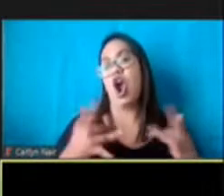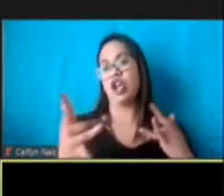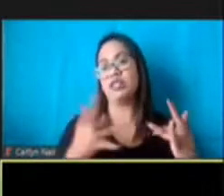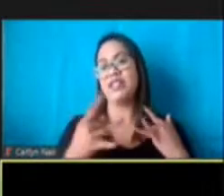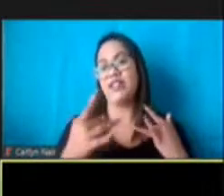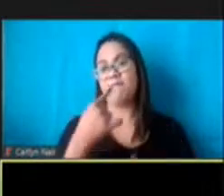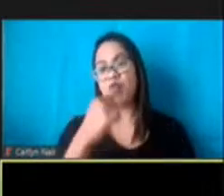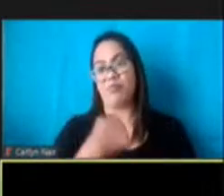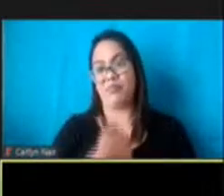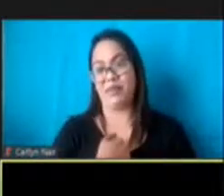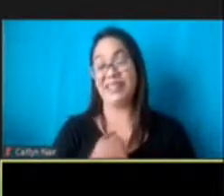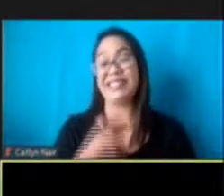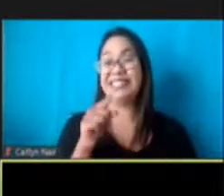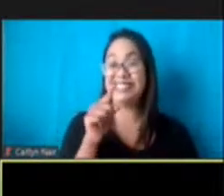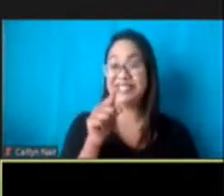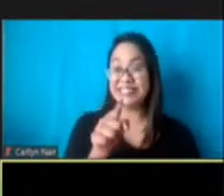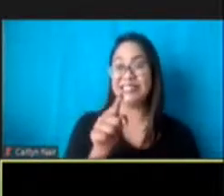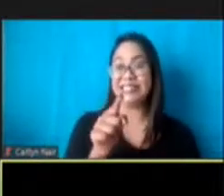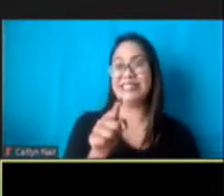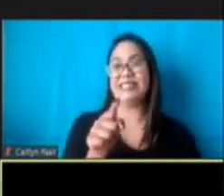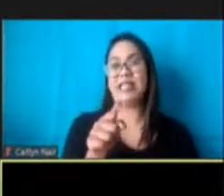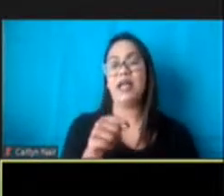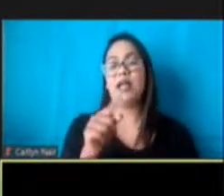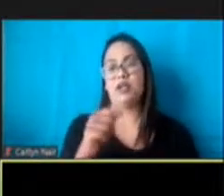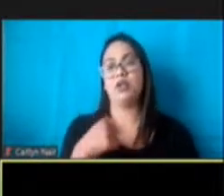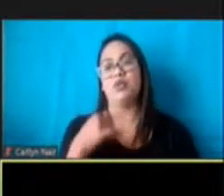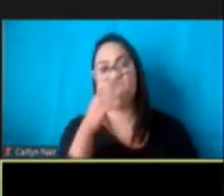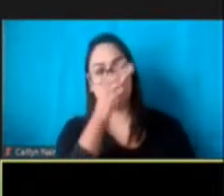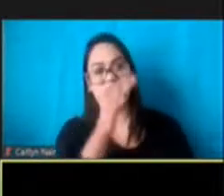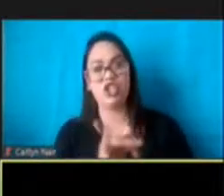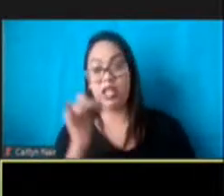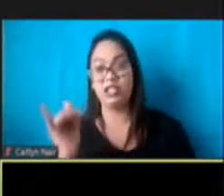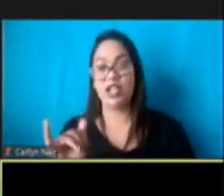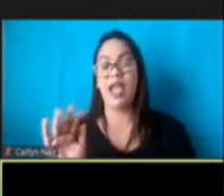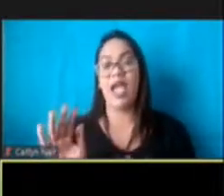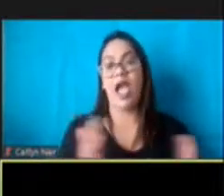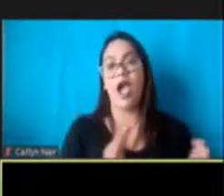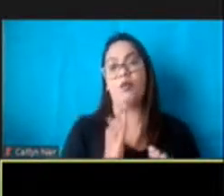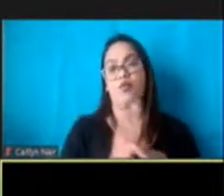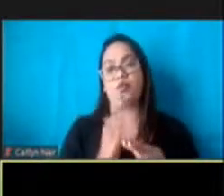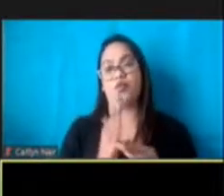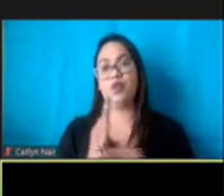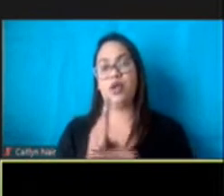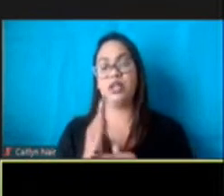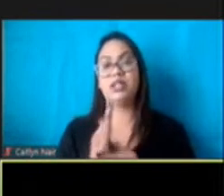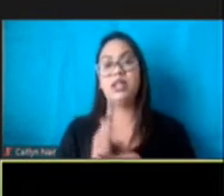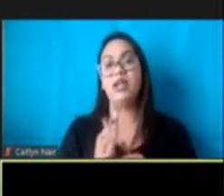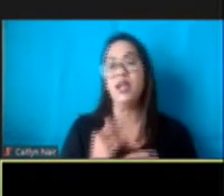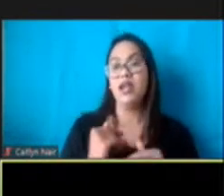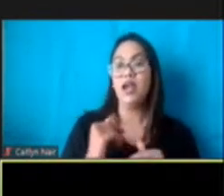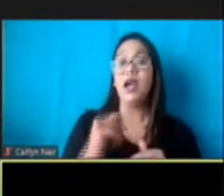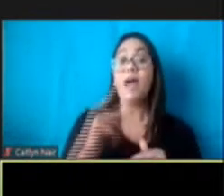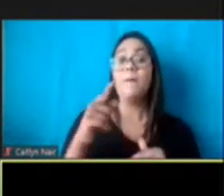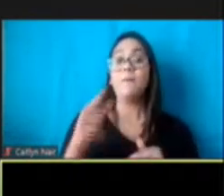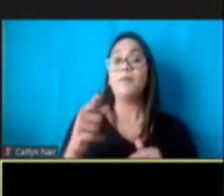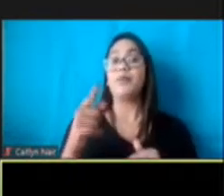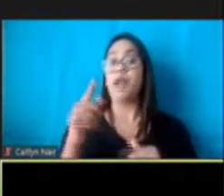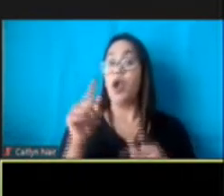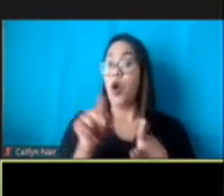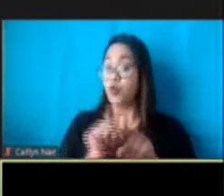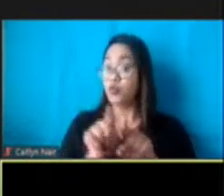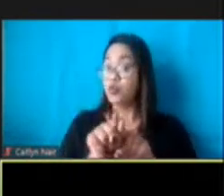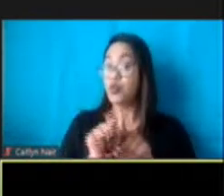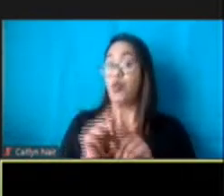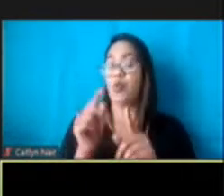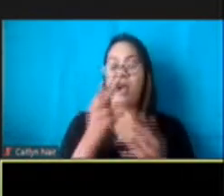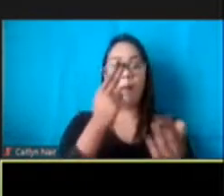This is how the outlook currently in terms of our occupational beds and in terms of our operational